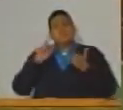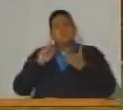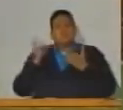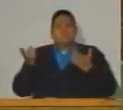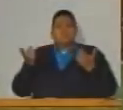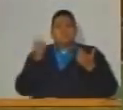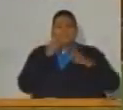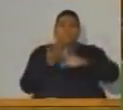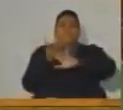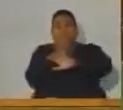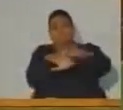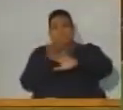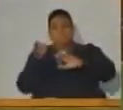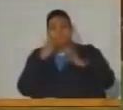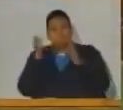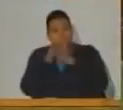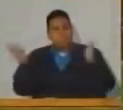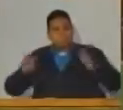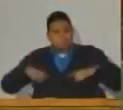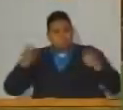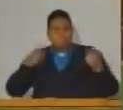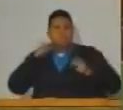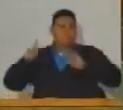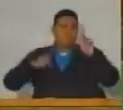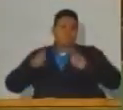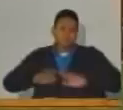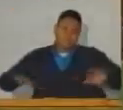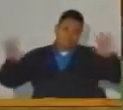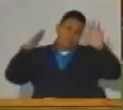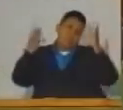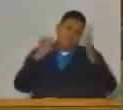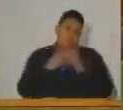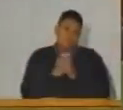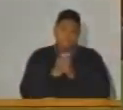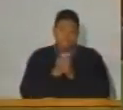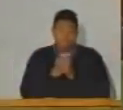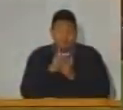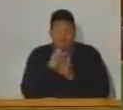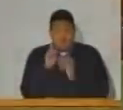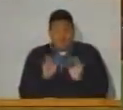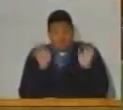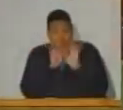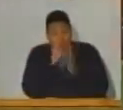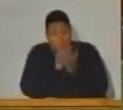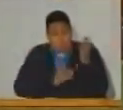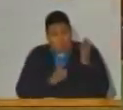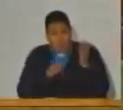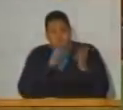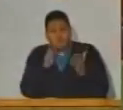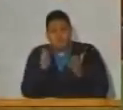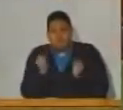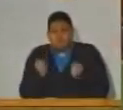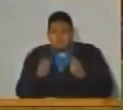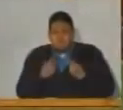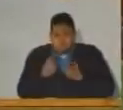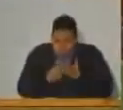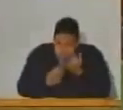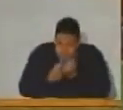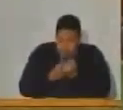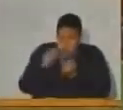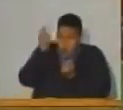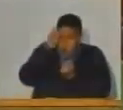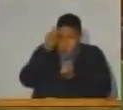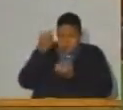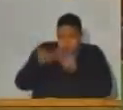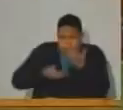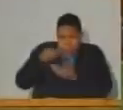matter of improving the general well-being of the people. It is an important part of restoring trust in